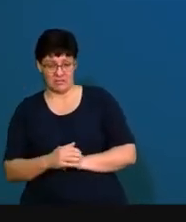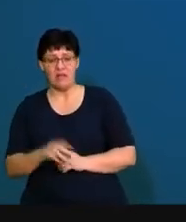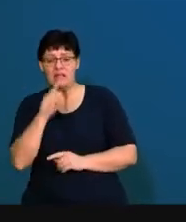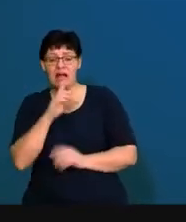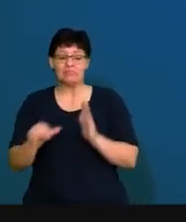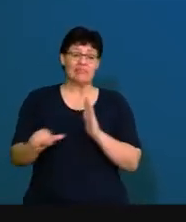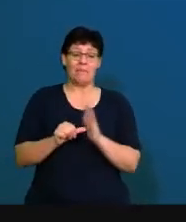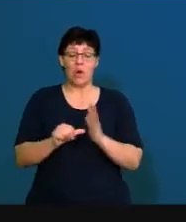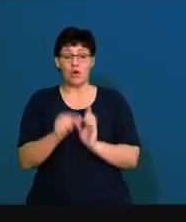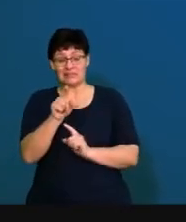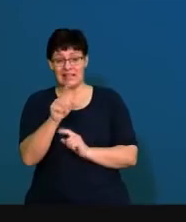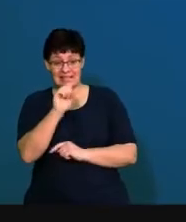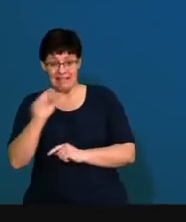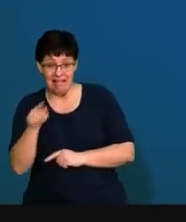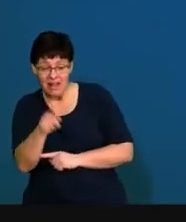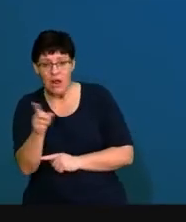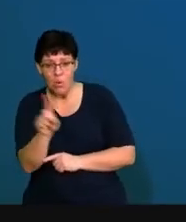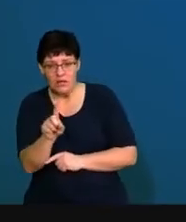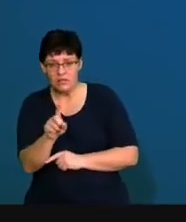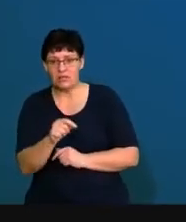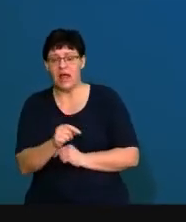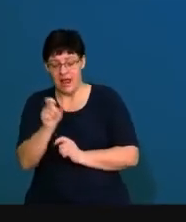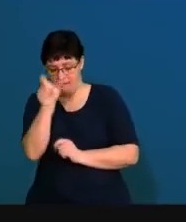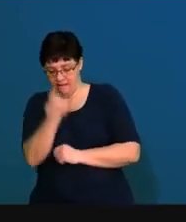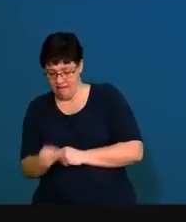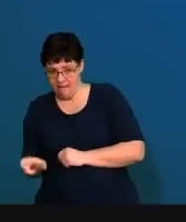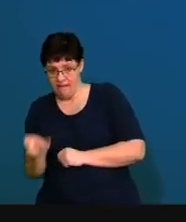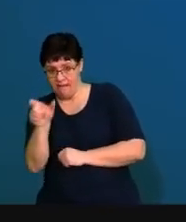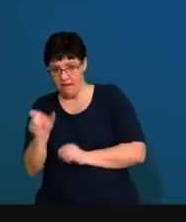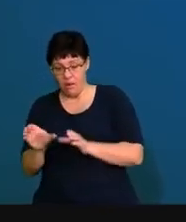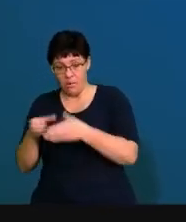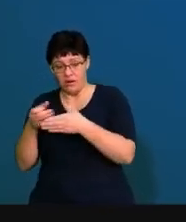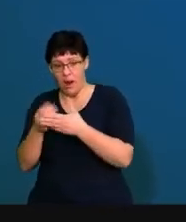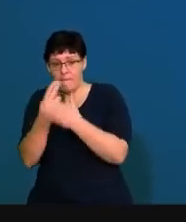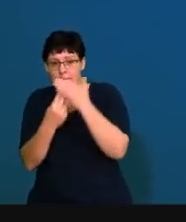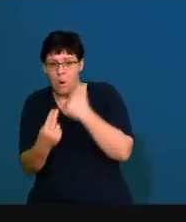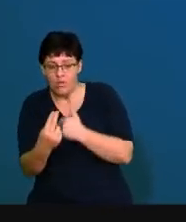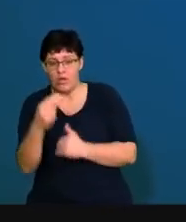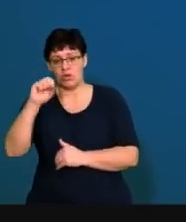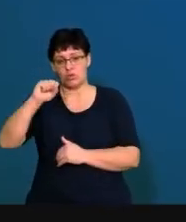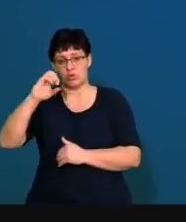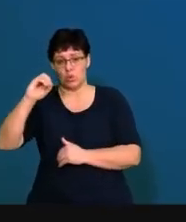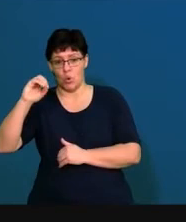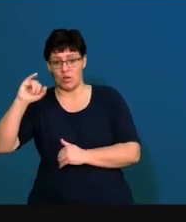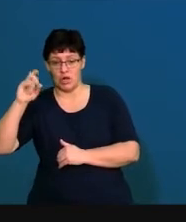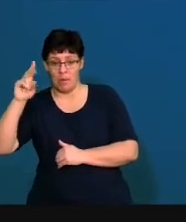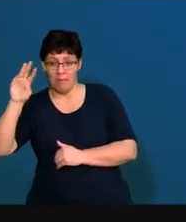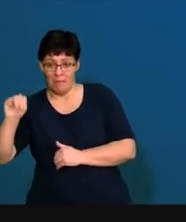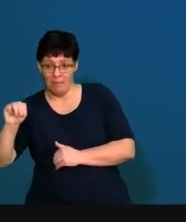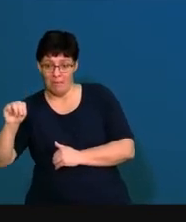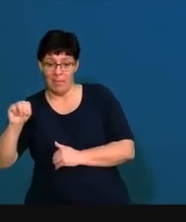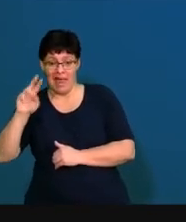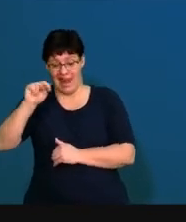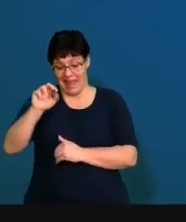this electrochemical cell is that now in the cathode compartment there is both sodium